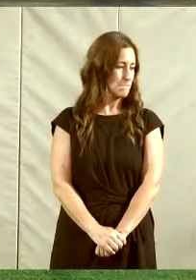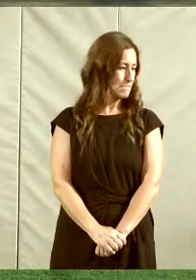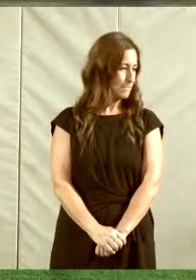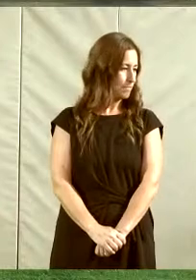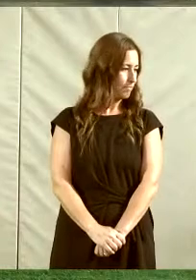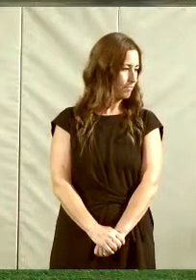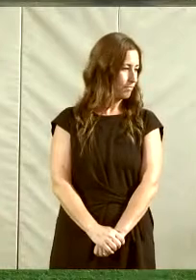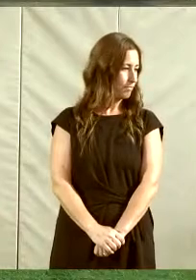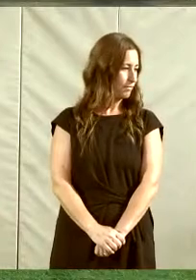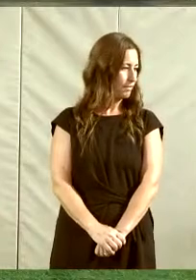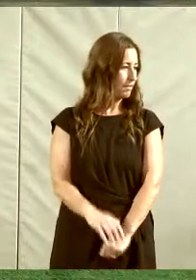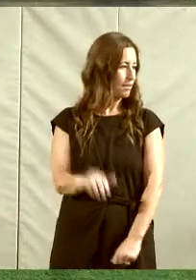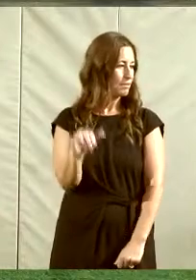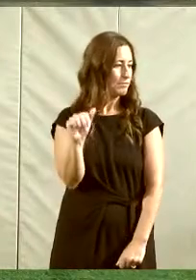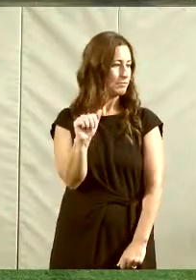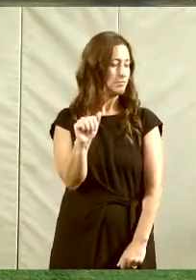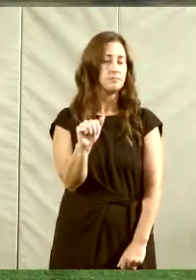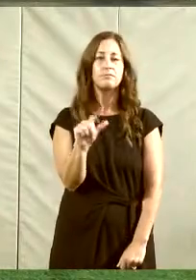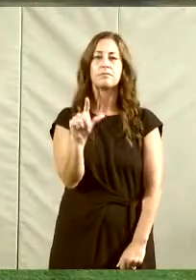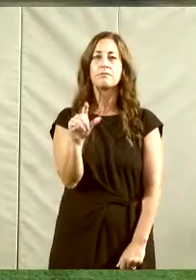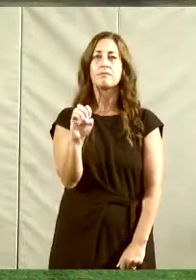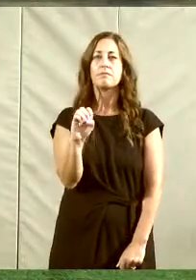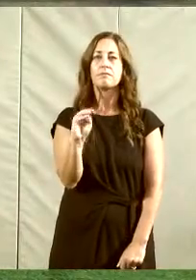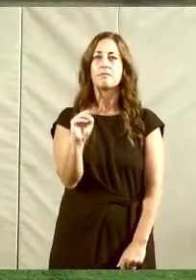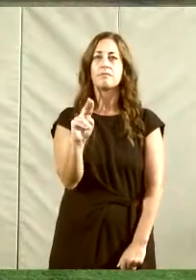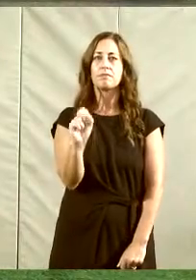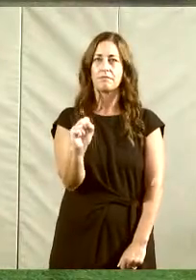Andy Emmanuel Aguilar Lemus.